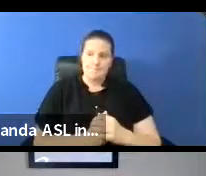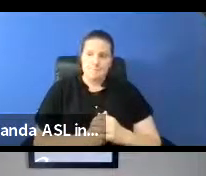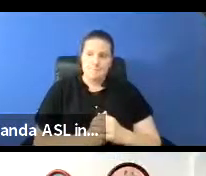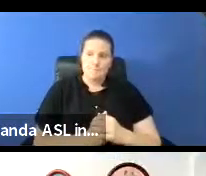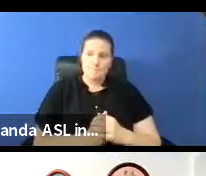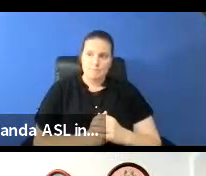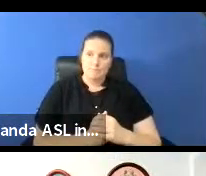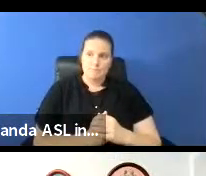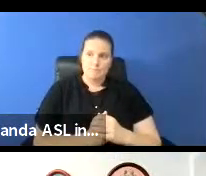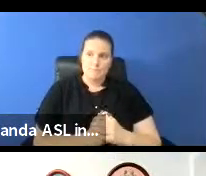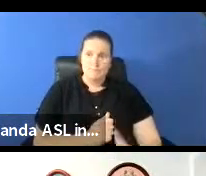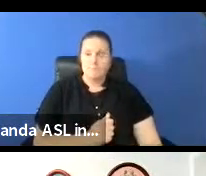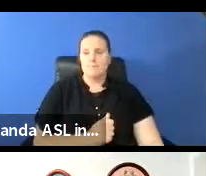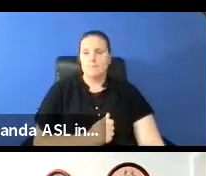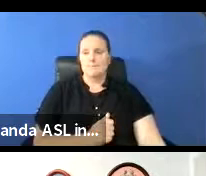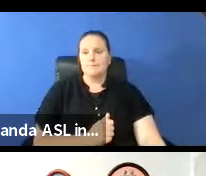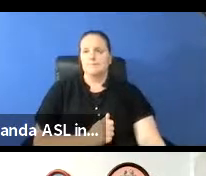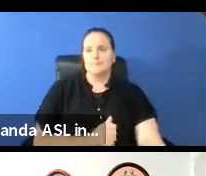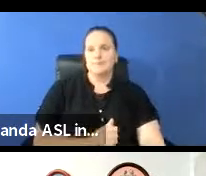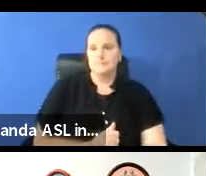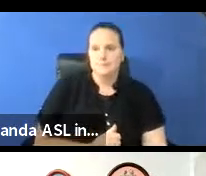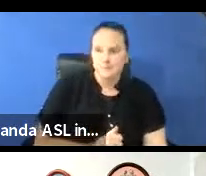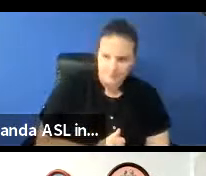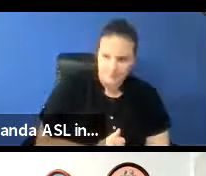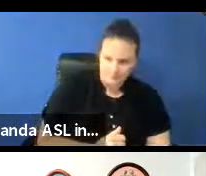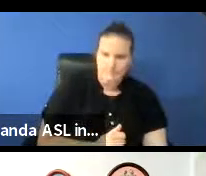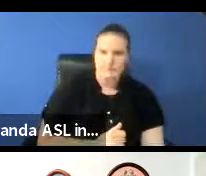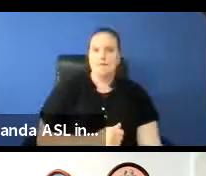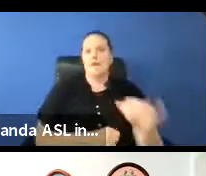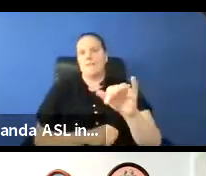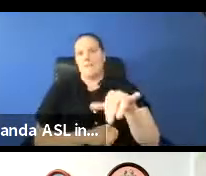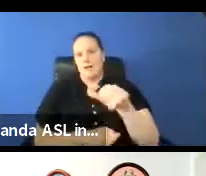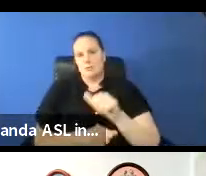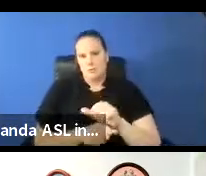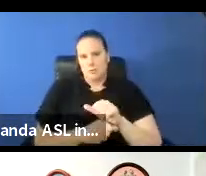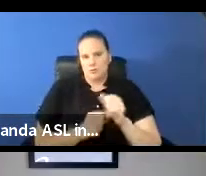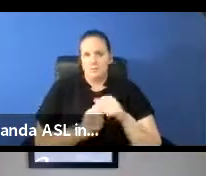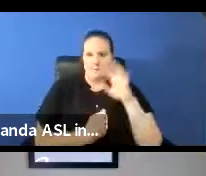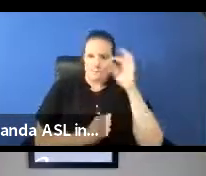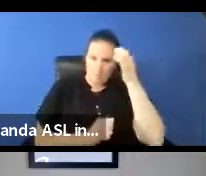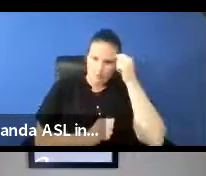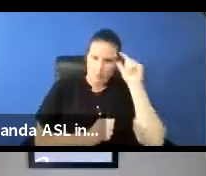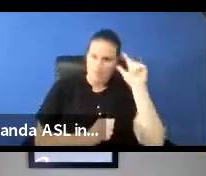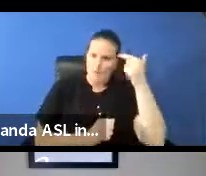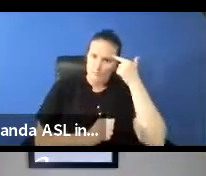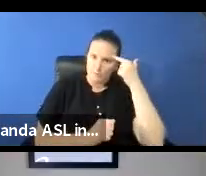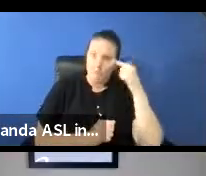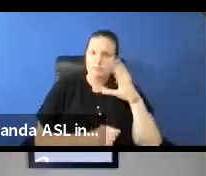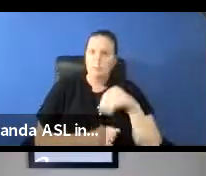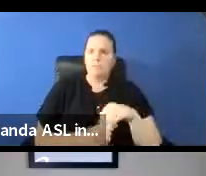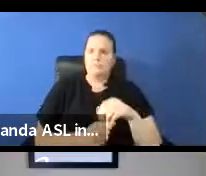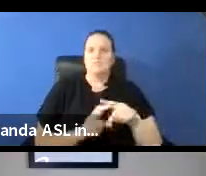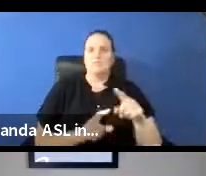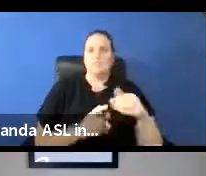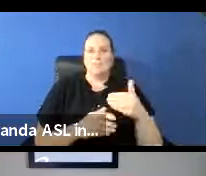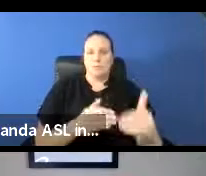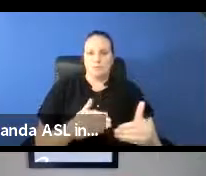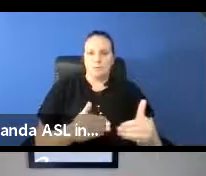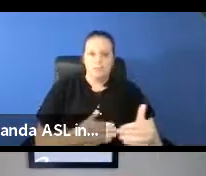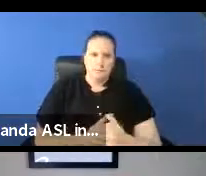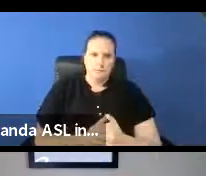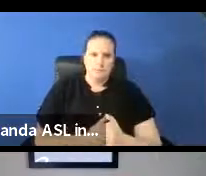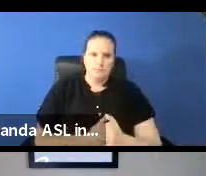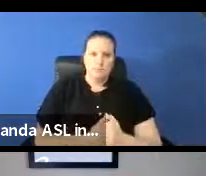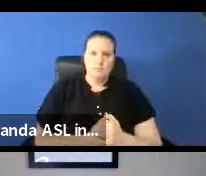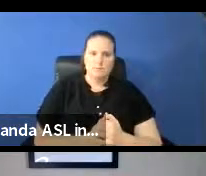That is also all part of the work that we do with the federal government. That's a different process,